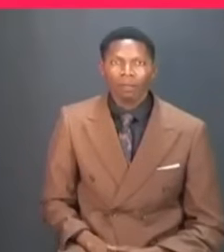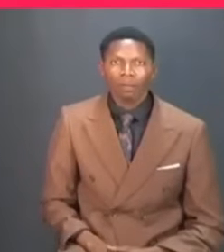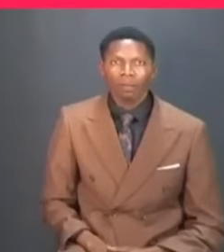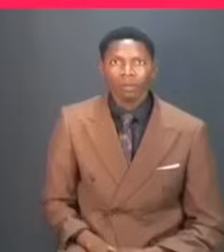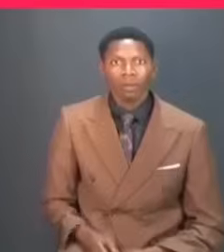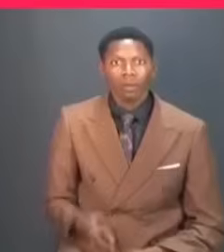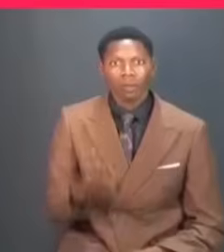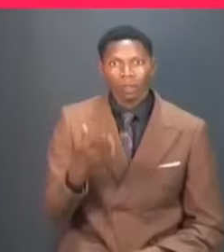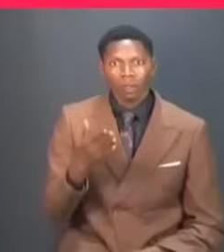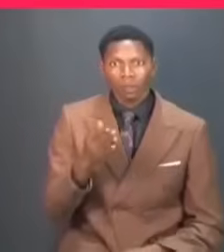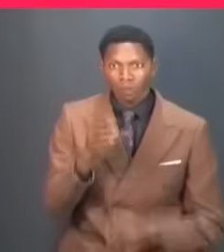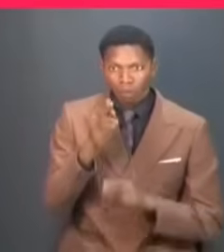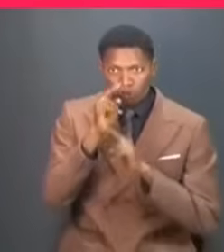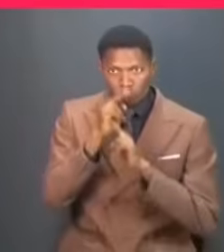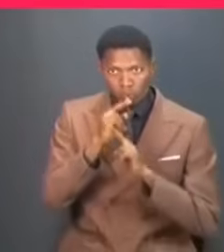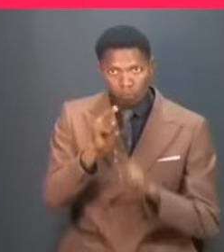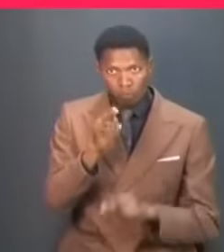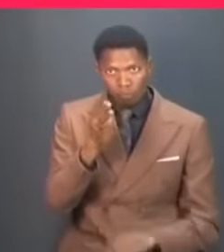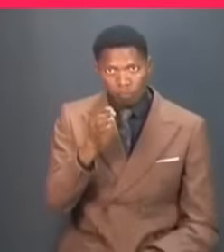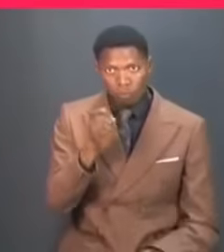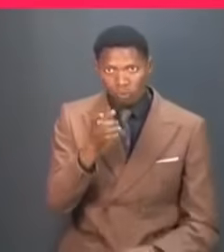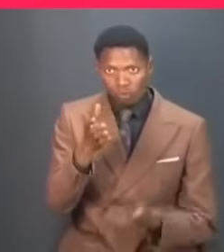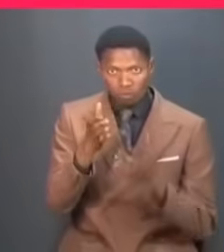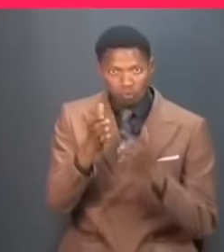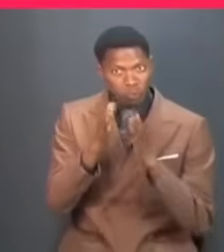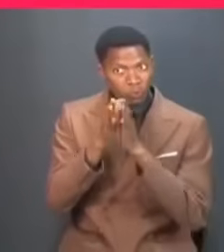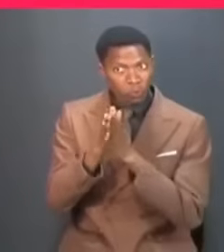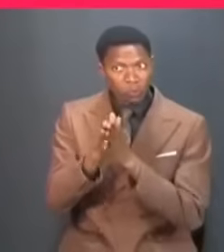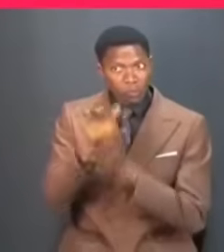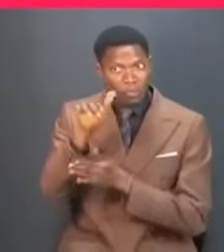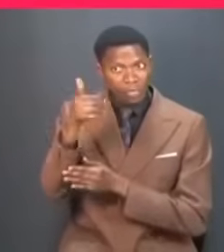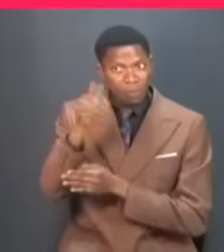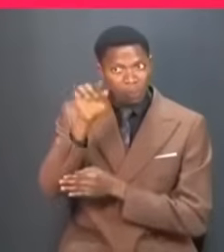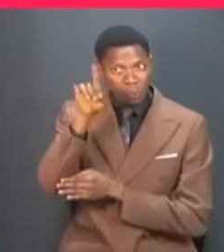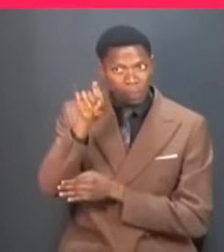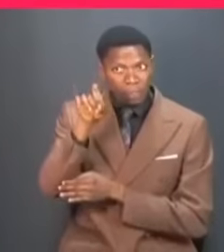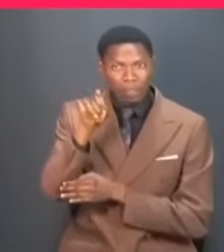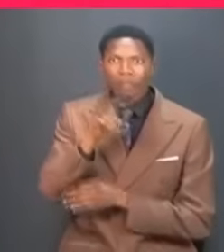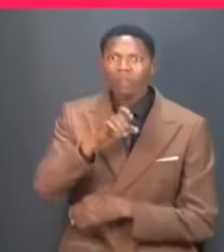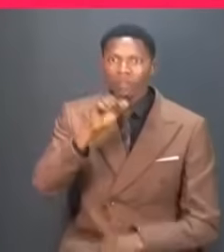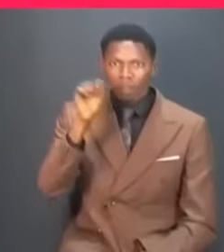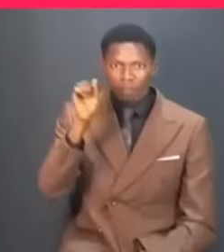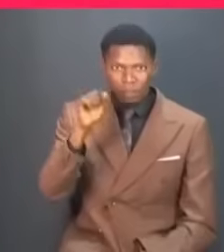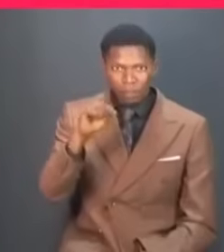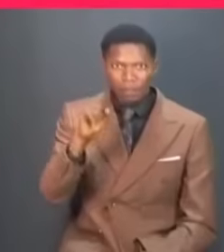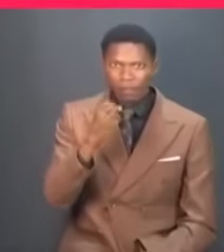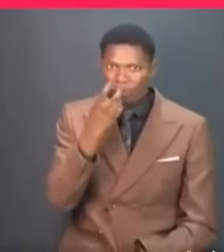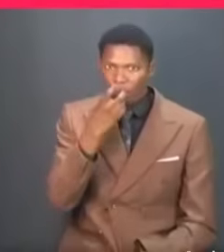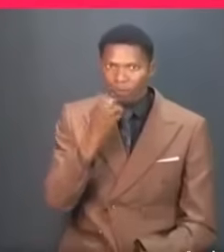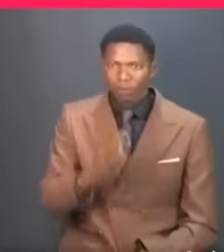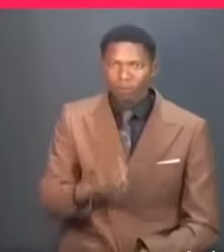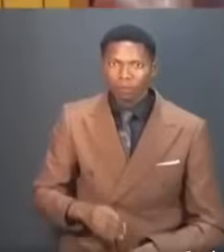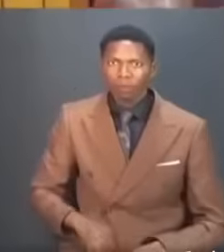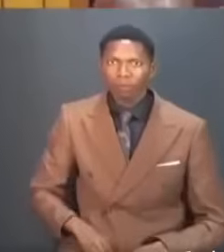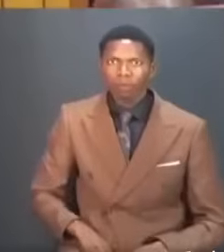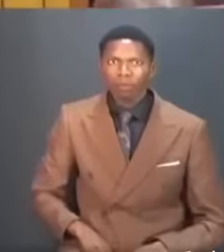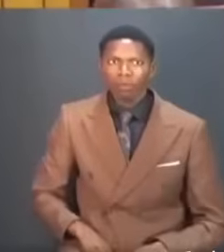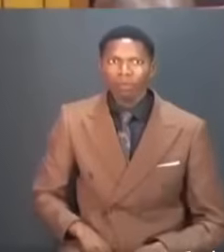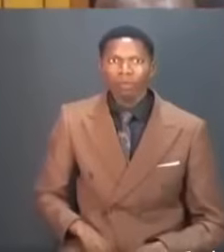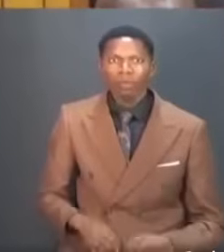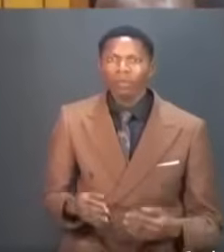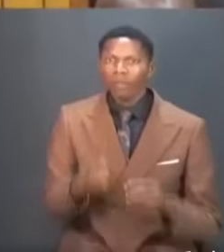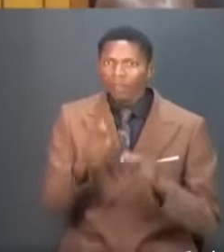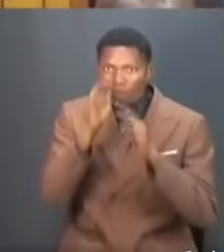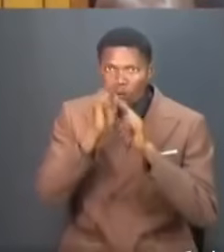Yes, honourable member. You want to ask a supplementary question? Yes, please, Mr. Speaker. Okay, you may do so. Mr. Speaker, the